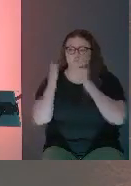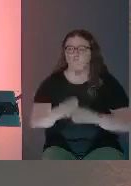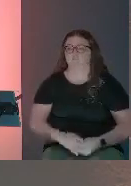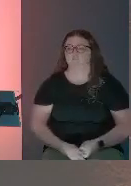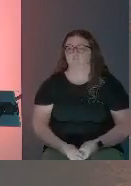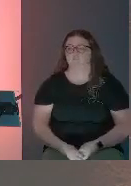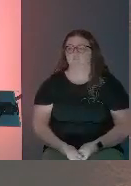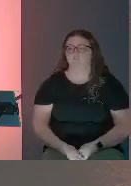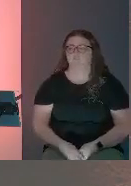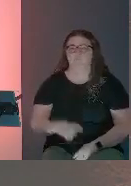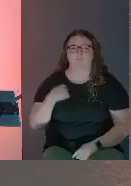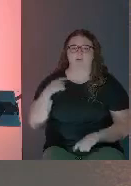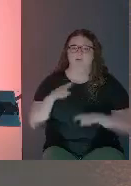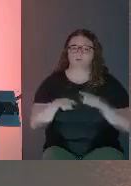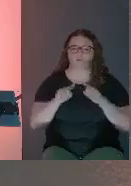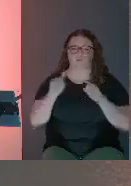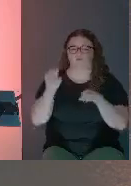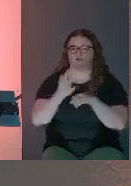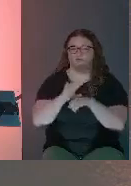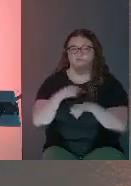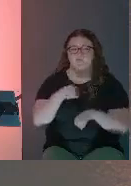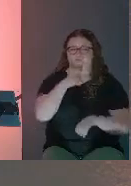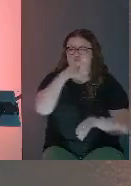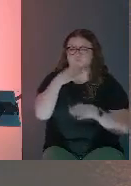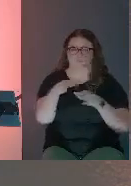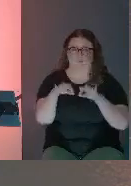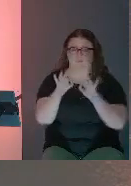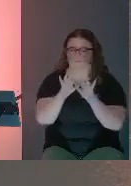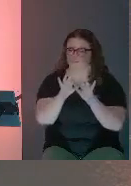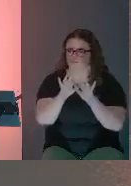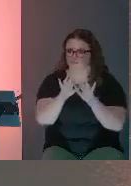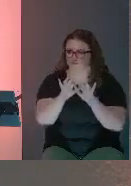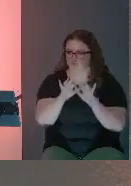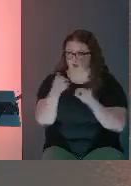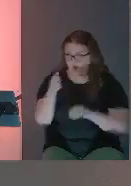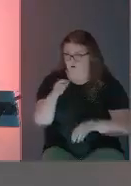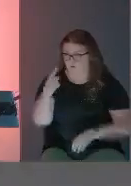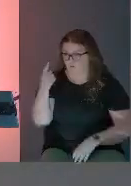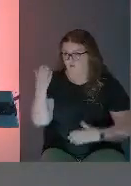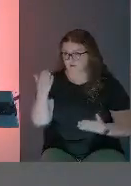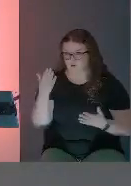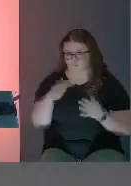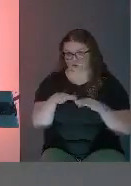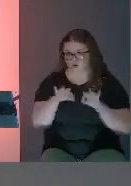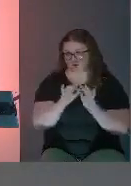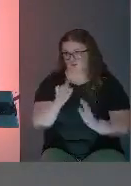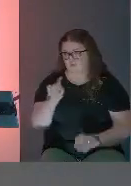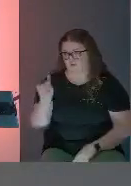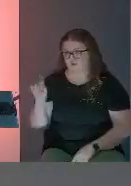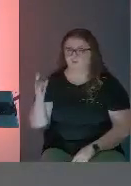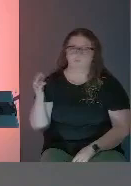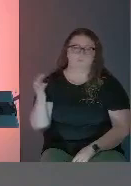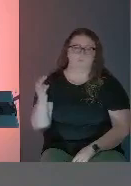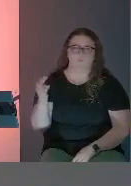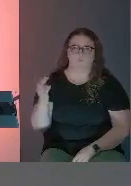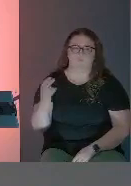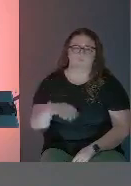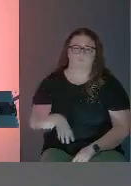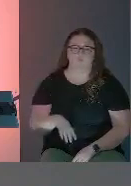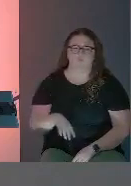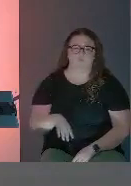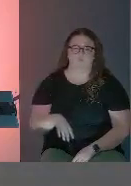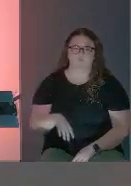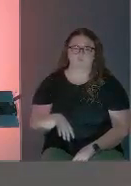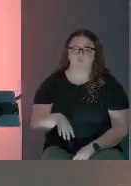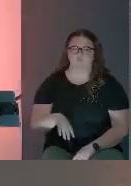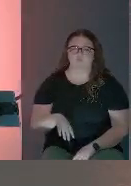I can't go to church. I'm not worthy. There isn't a person in this room that's worthy. That's why he died. That's why we're here. This is why